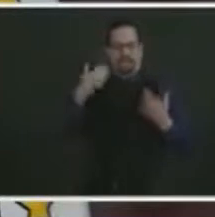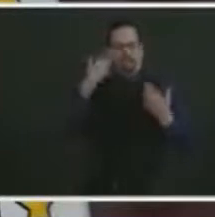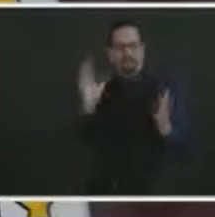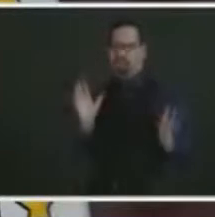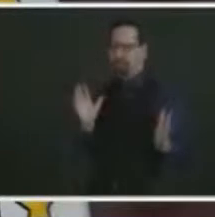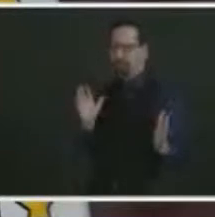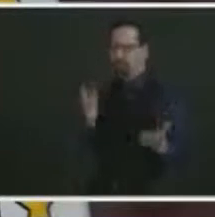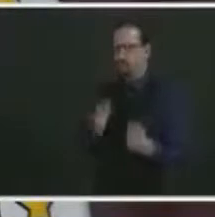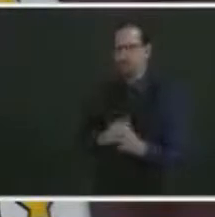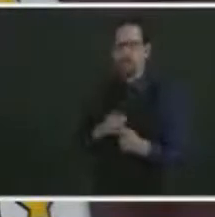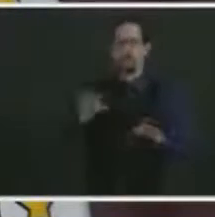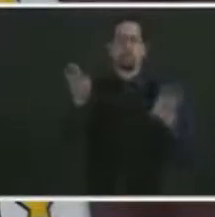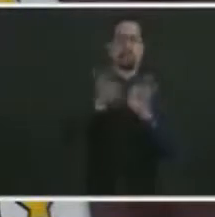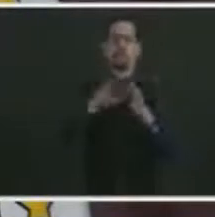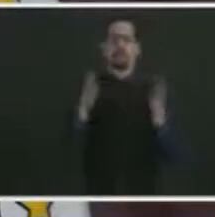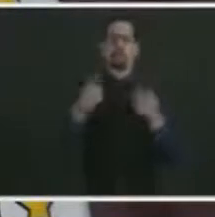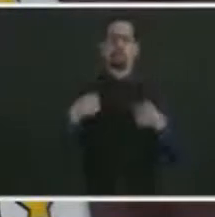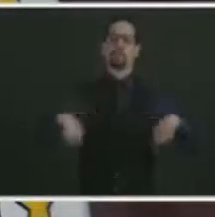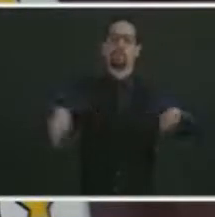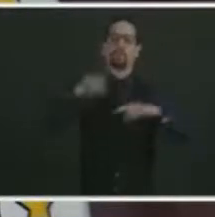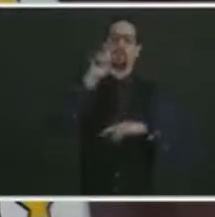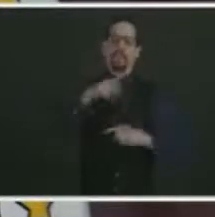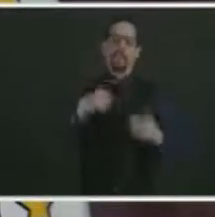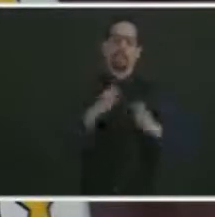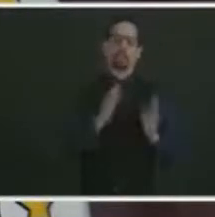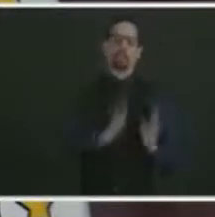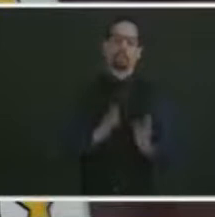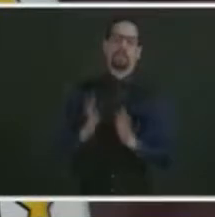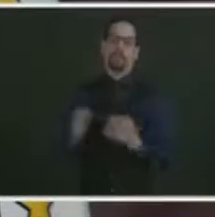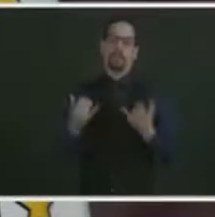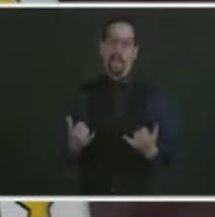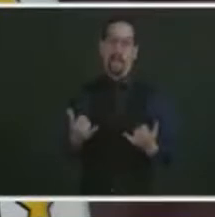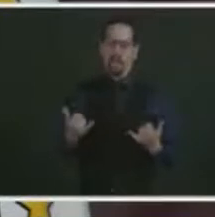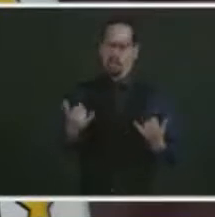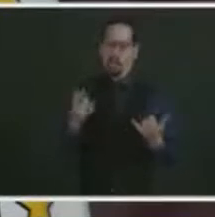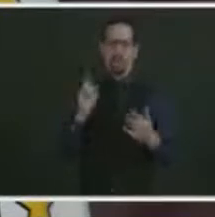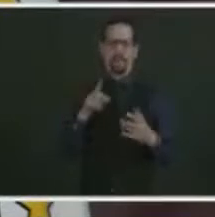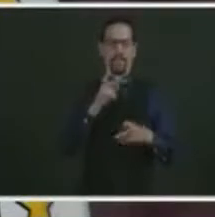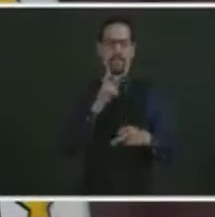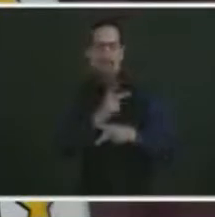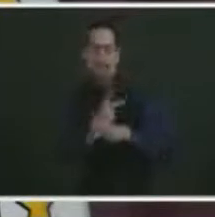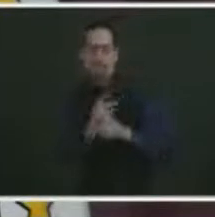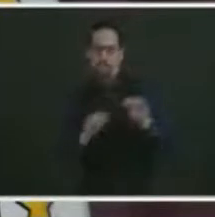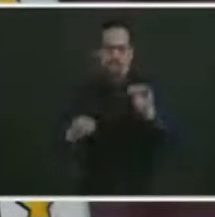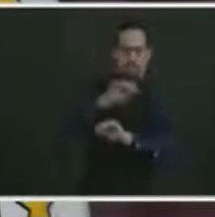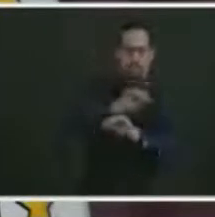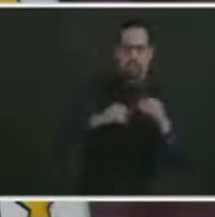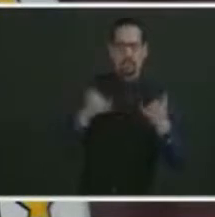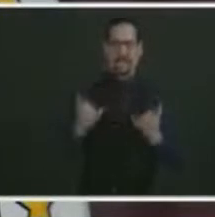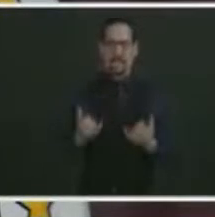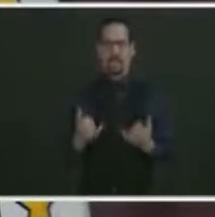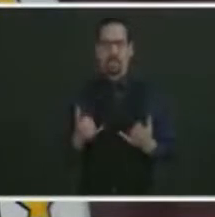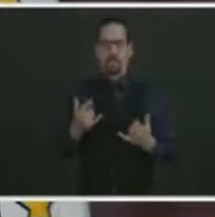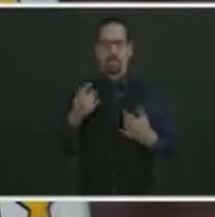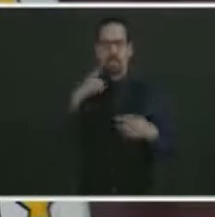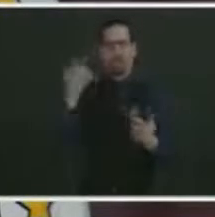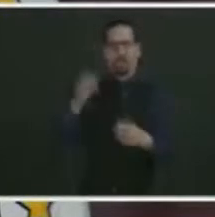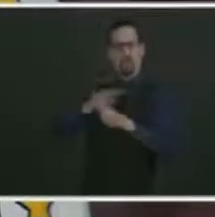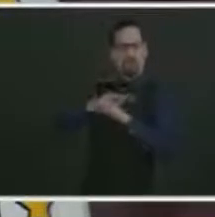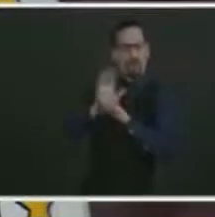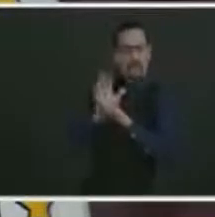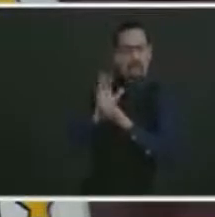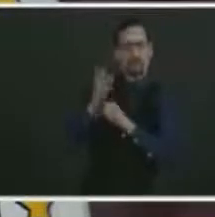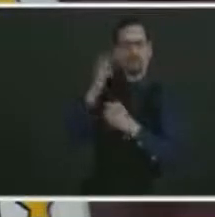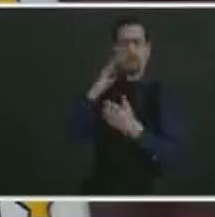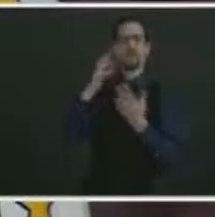in order to keep our costs down. I have said throughout this that letting go of and furloughing state